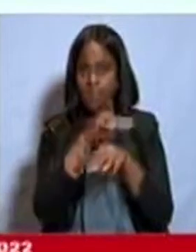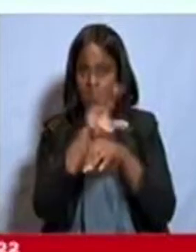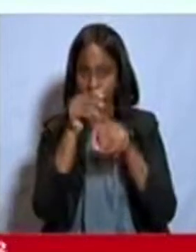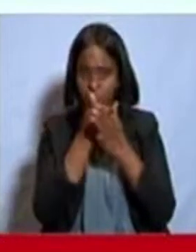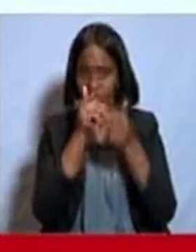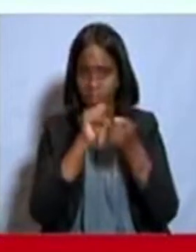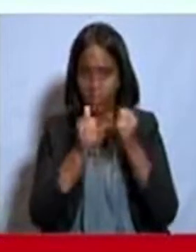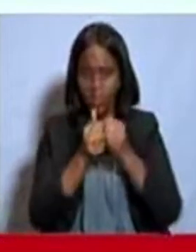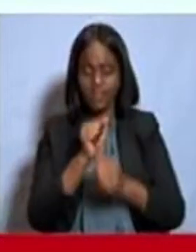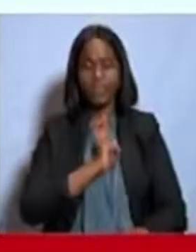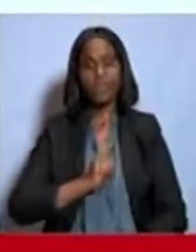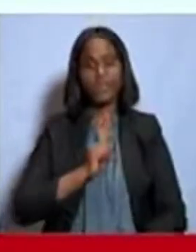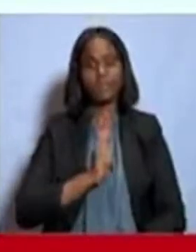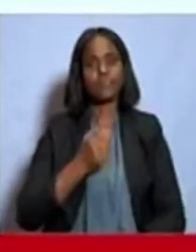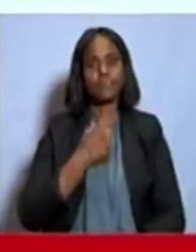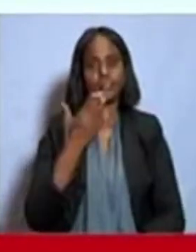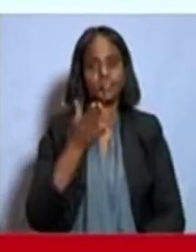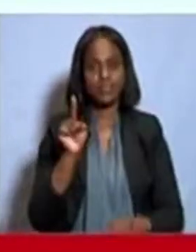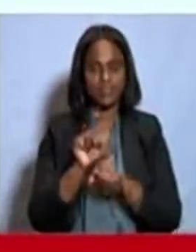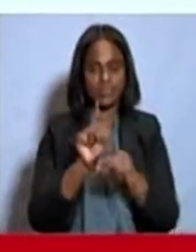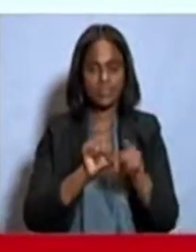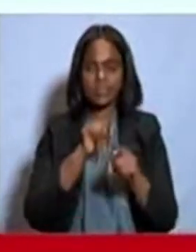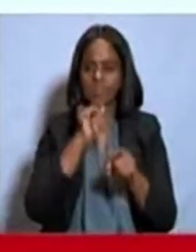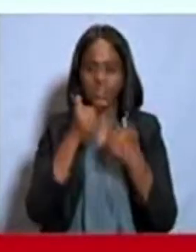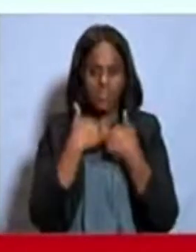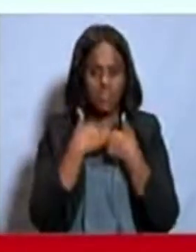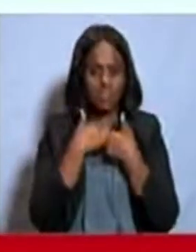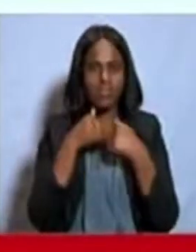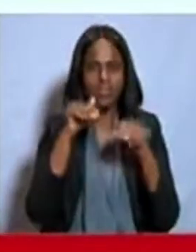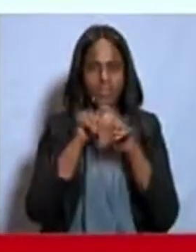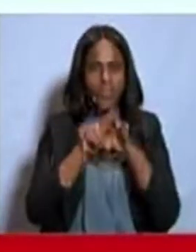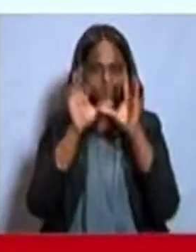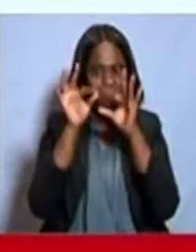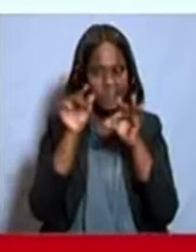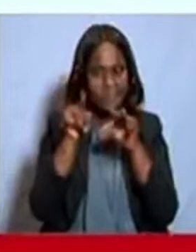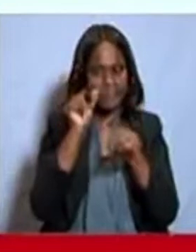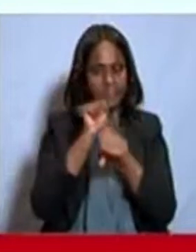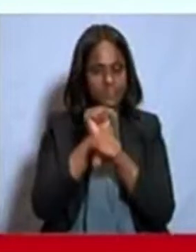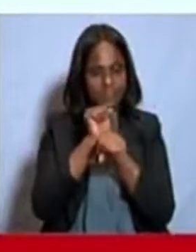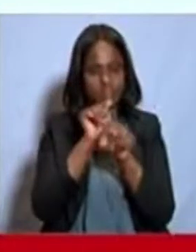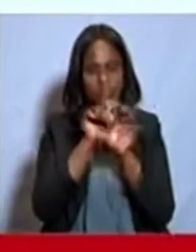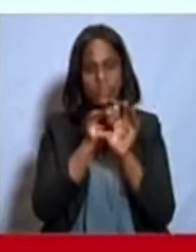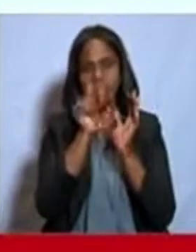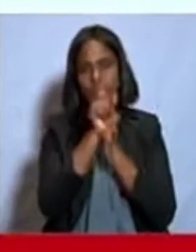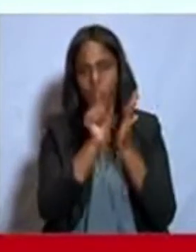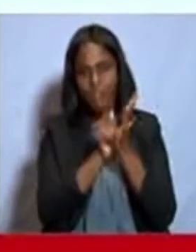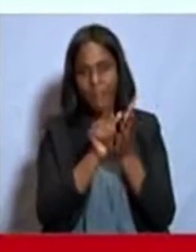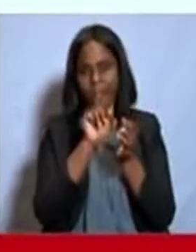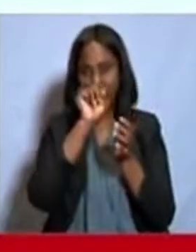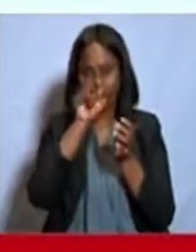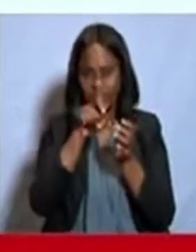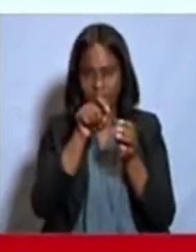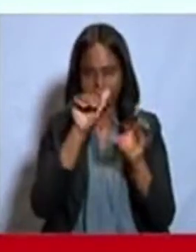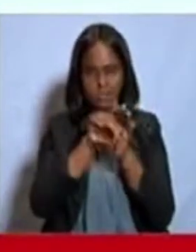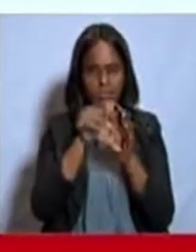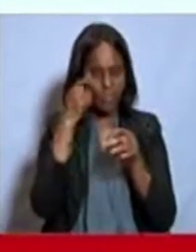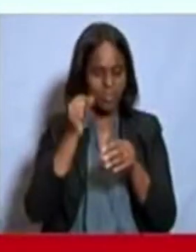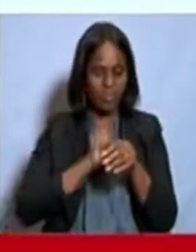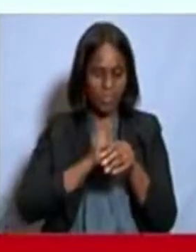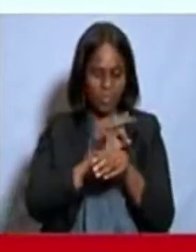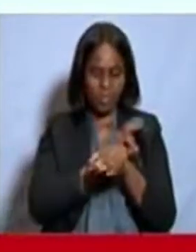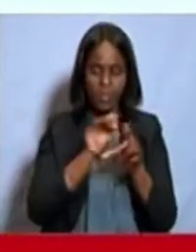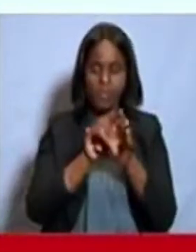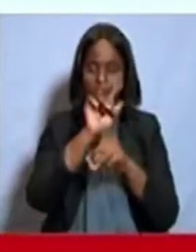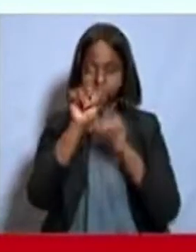is deeply regrettable in not having taken into account the operation of the law, NEMA, in the contracts for the staff in